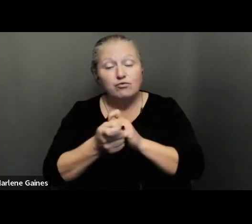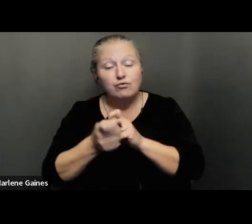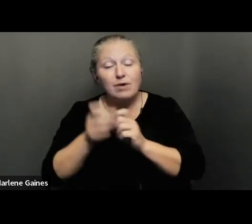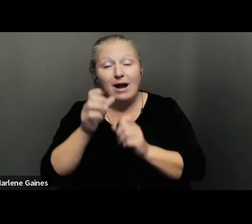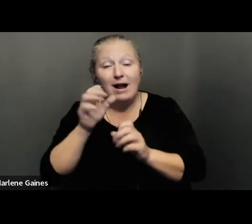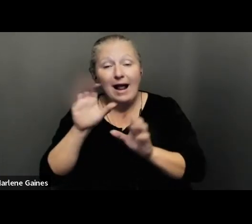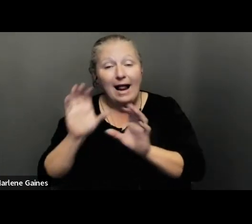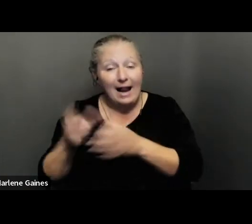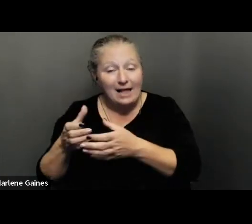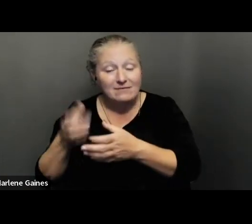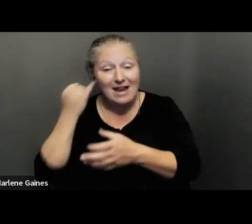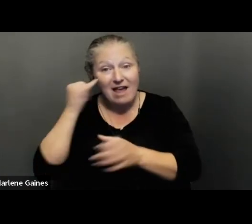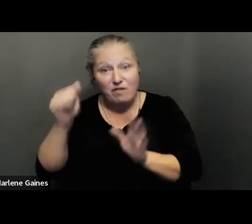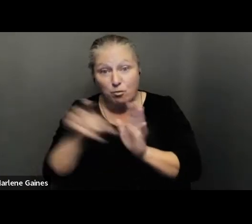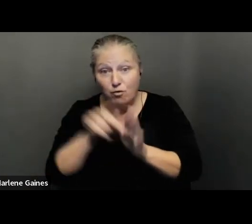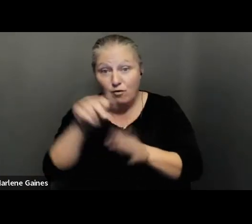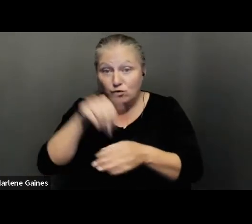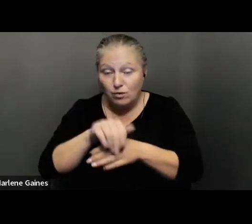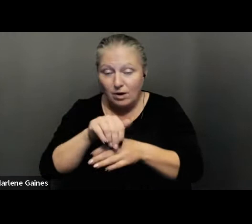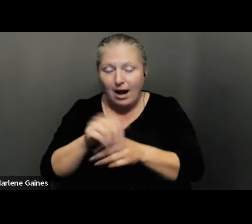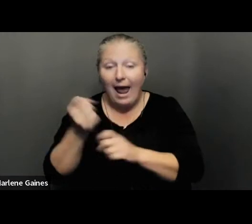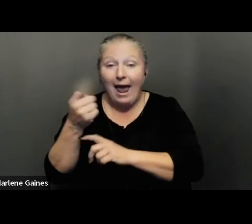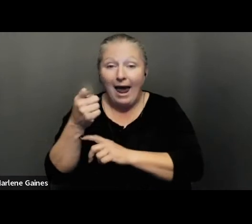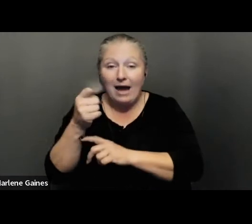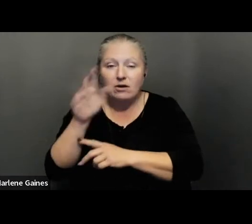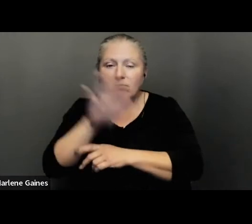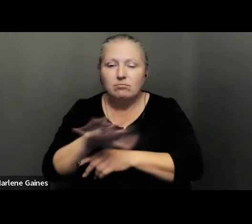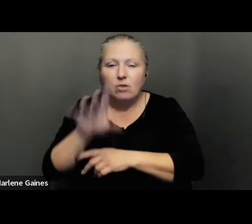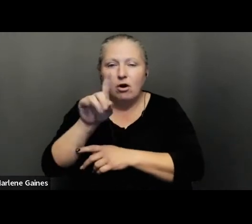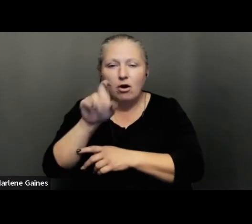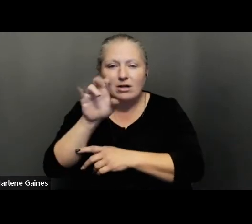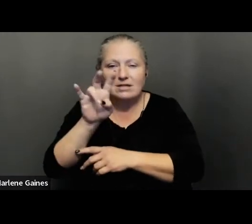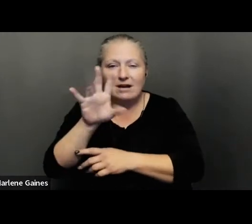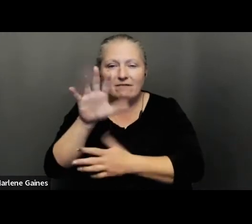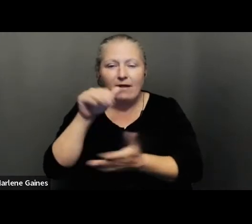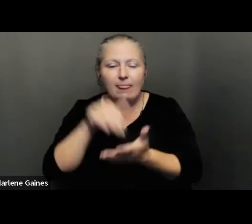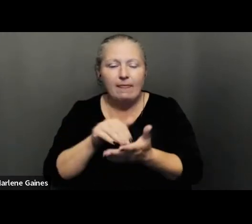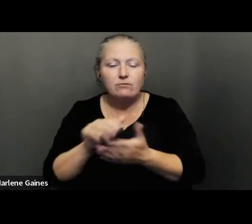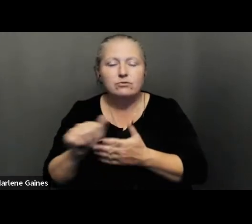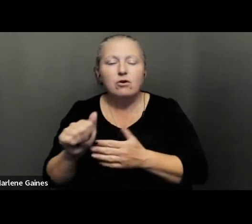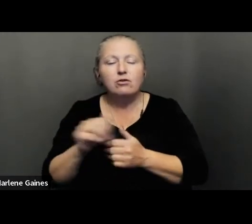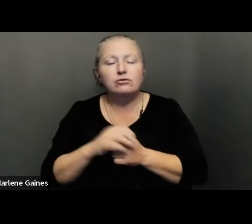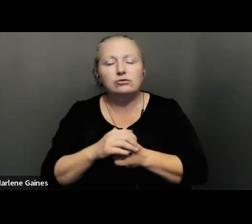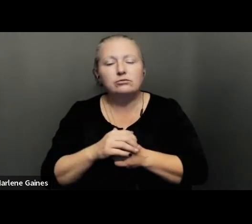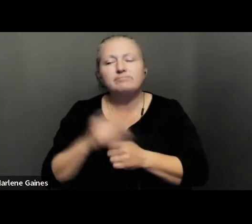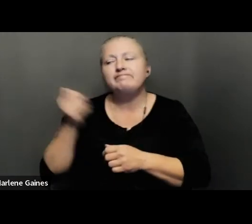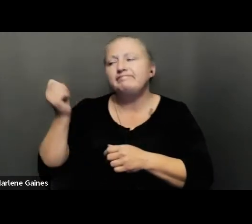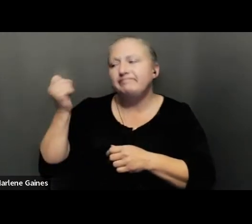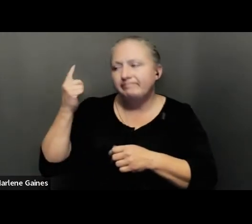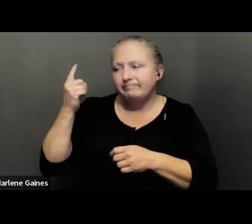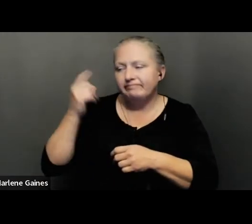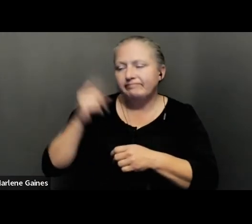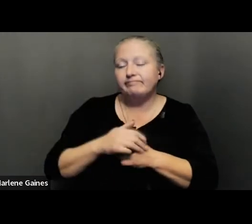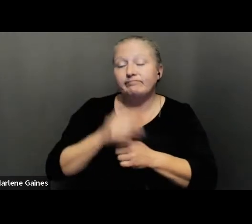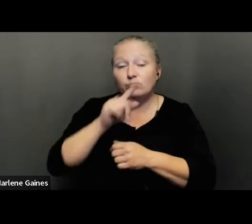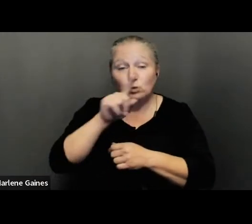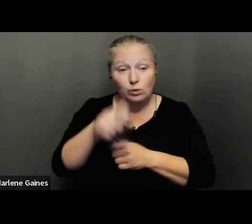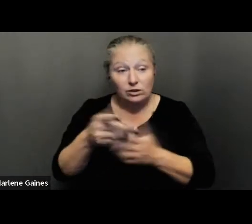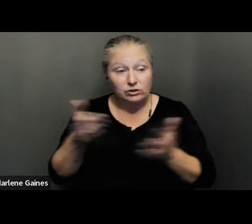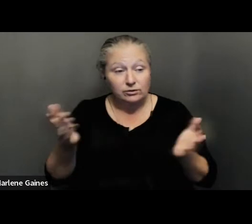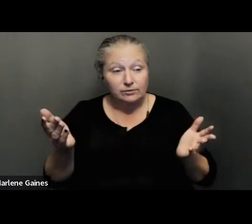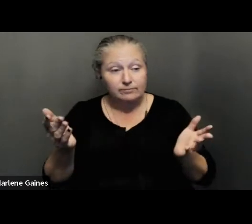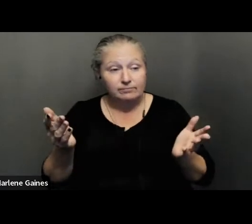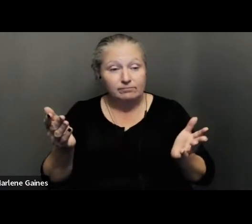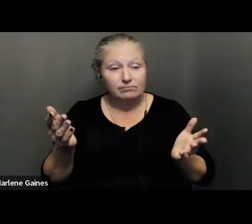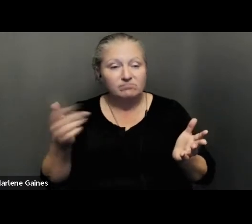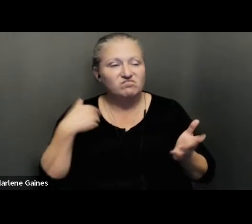if approved tonight, would be annually approximately $175,000. Got it. Any questions?